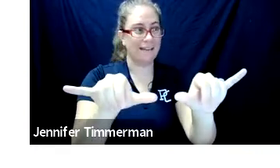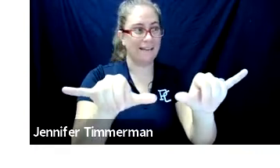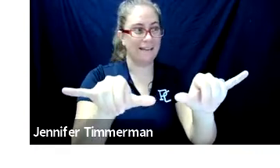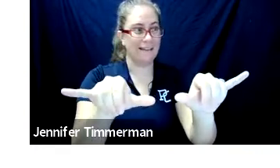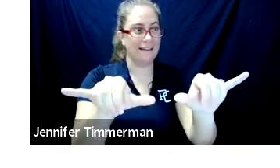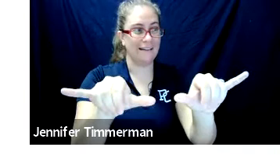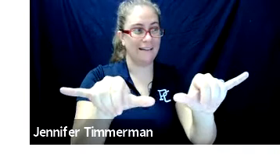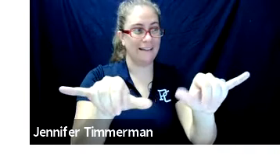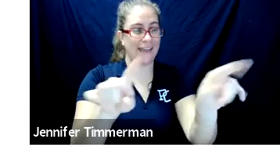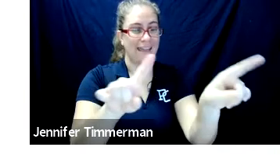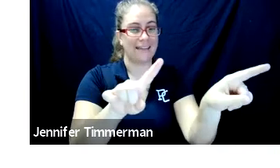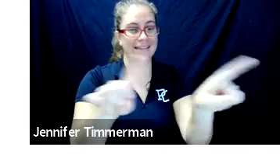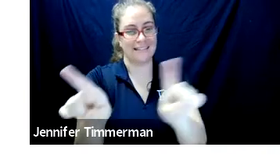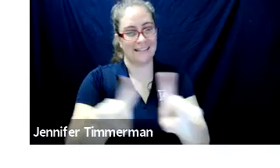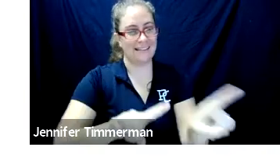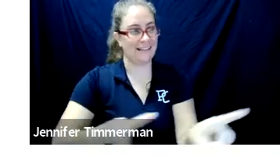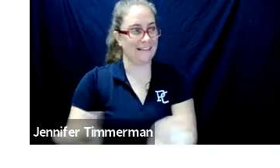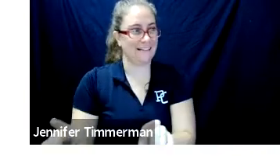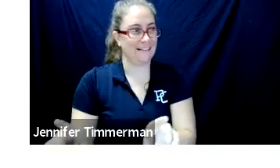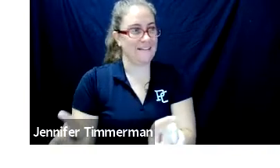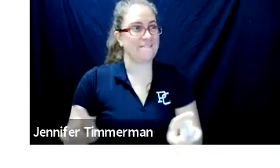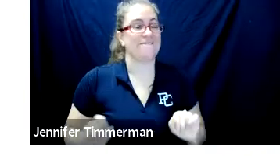Y, and Z.